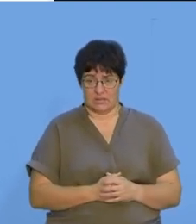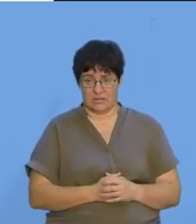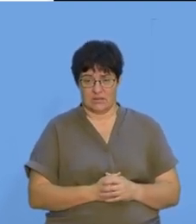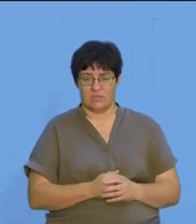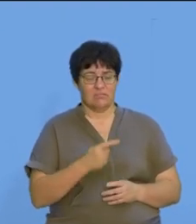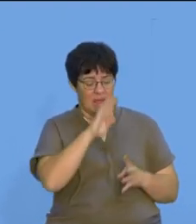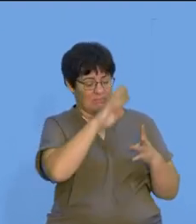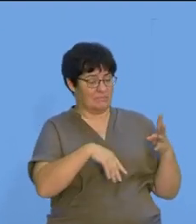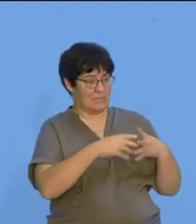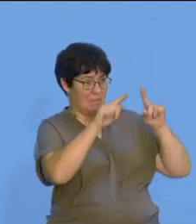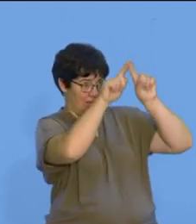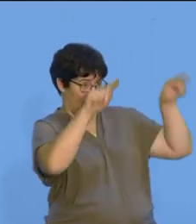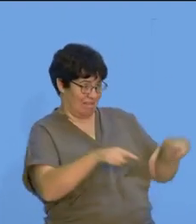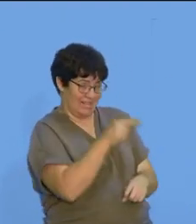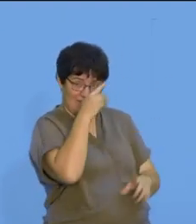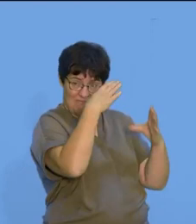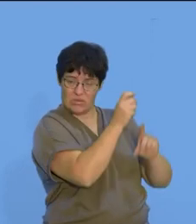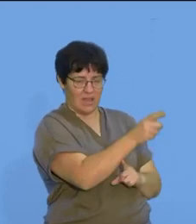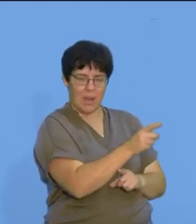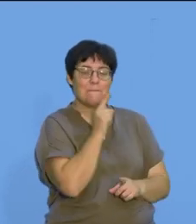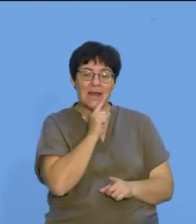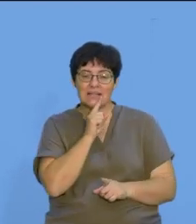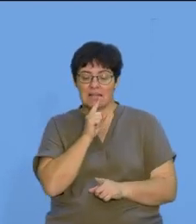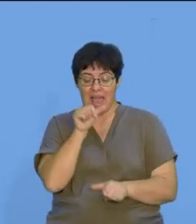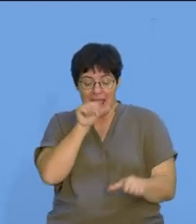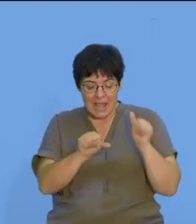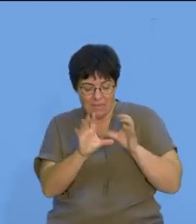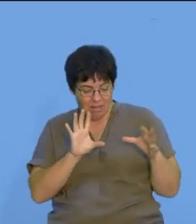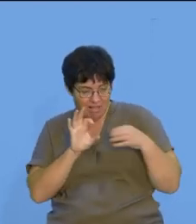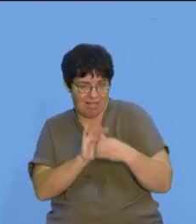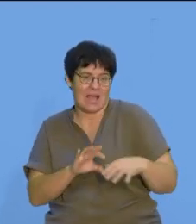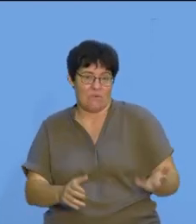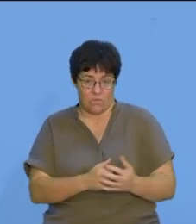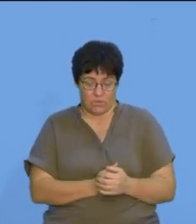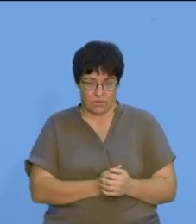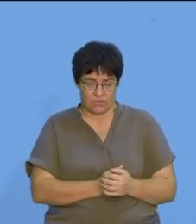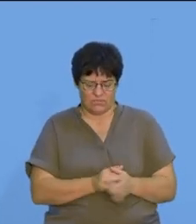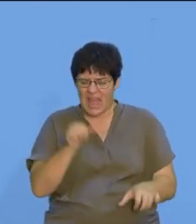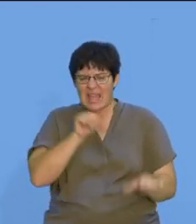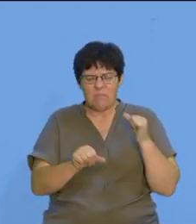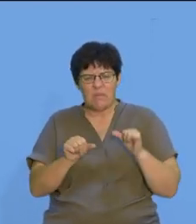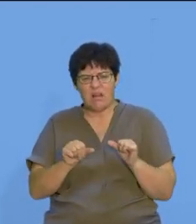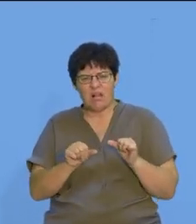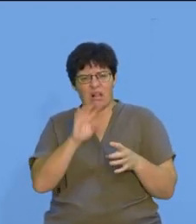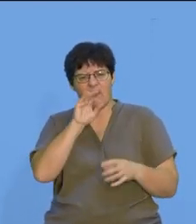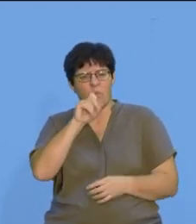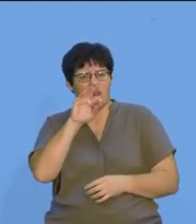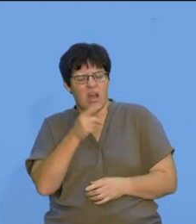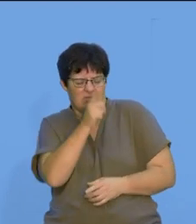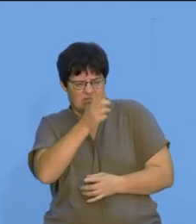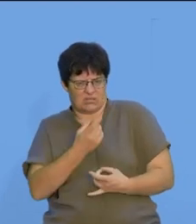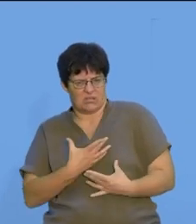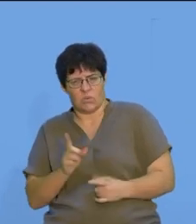it's not actually on the periodic table, but it's on the chemical formulae, okay? So a chemical formula, what does it tell us? It gives